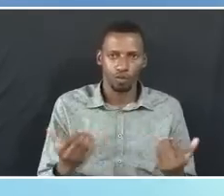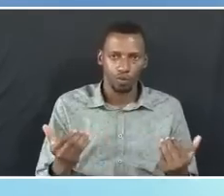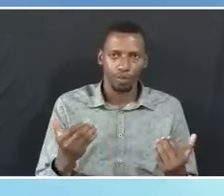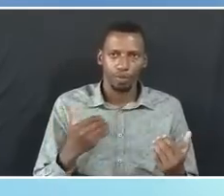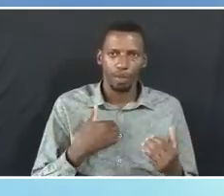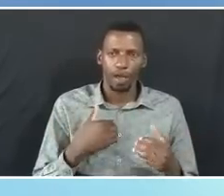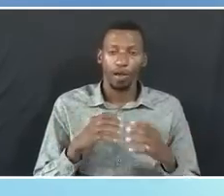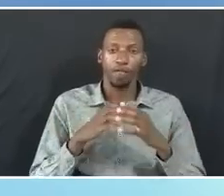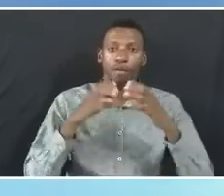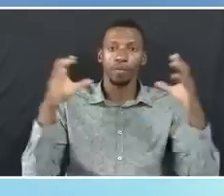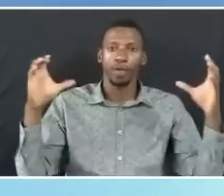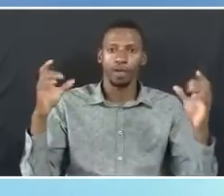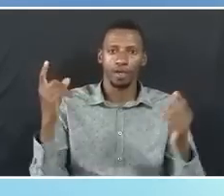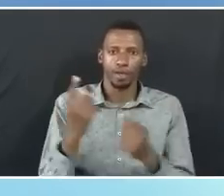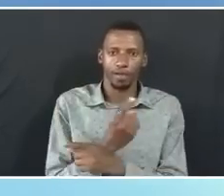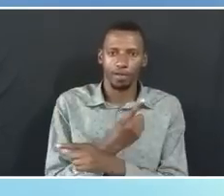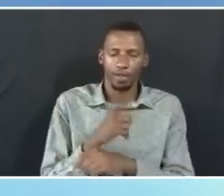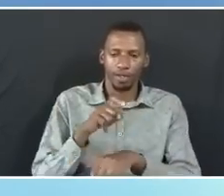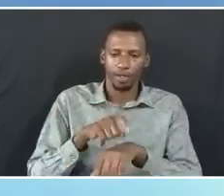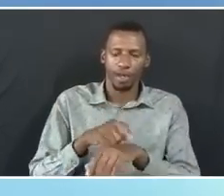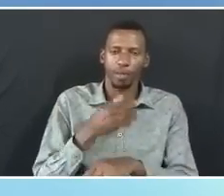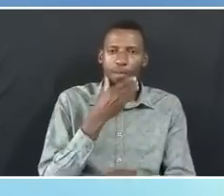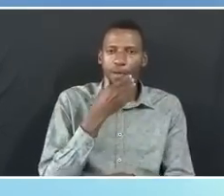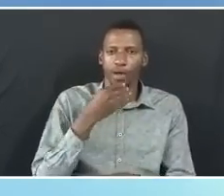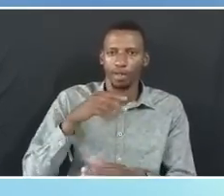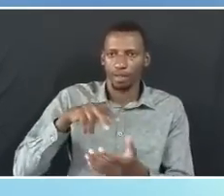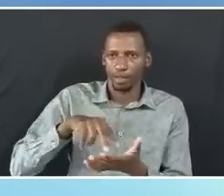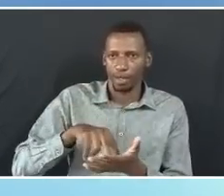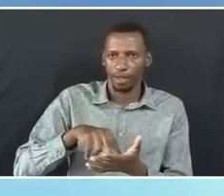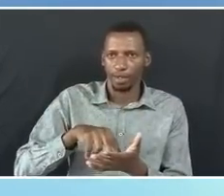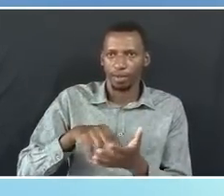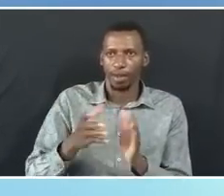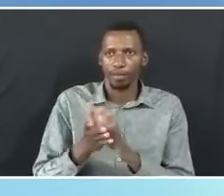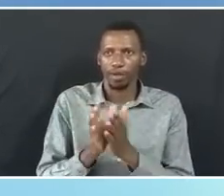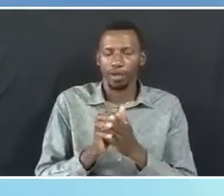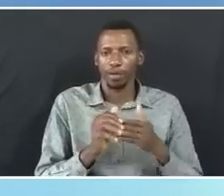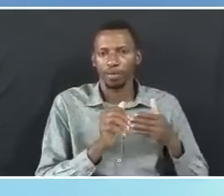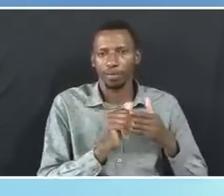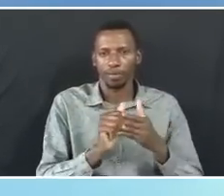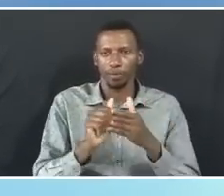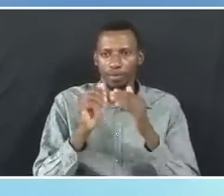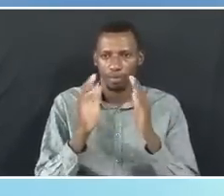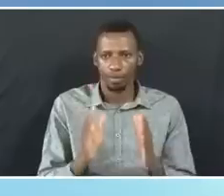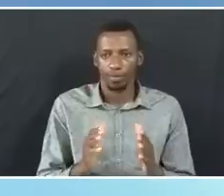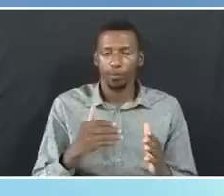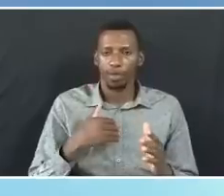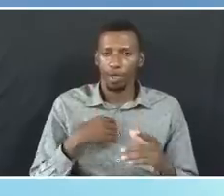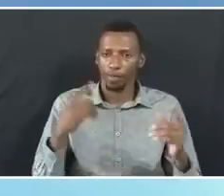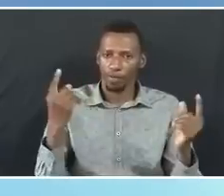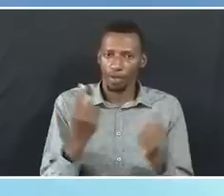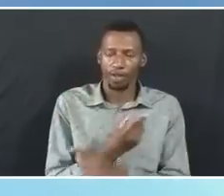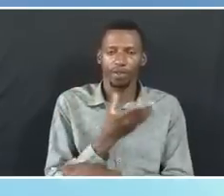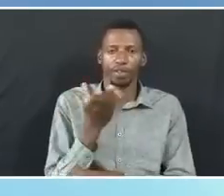difference when a man stands at the leadership level. There's just a